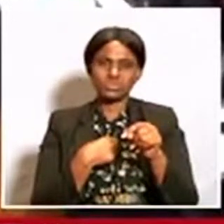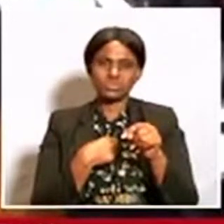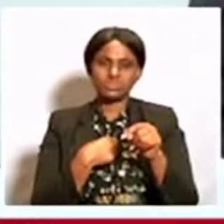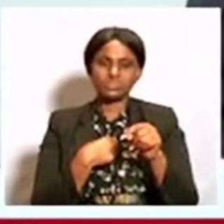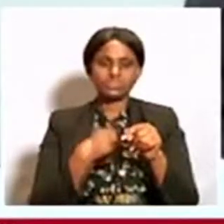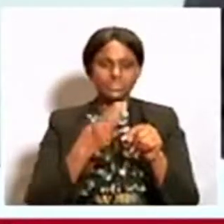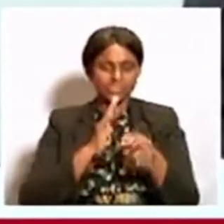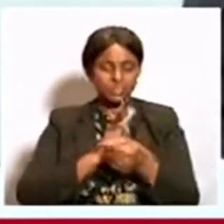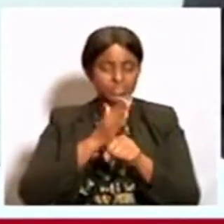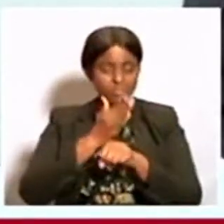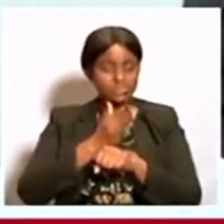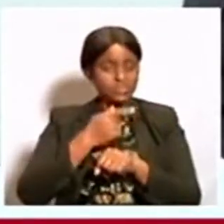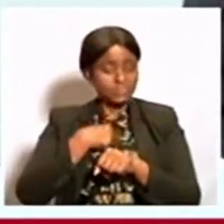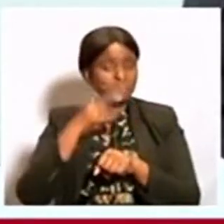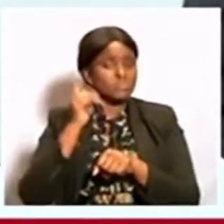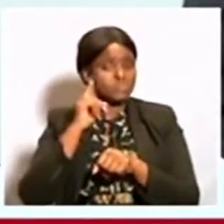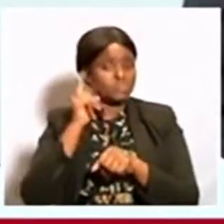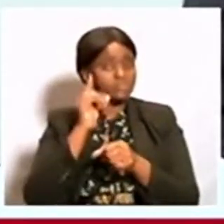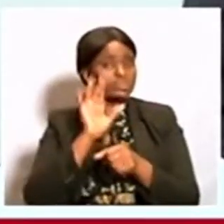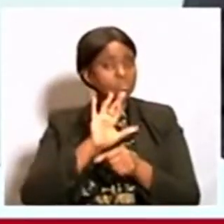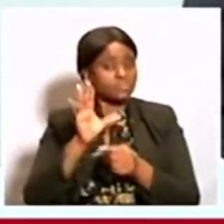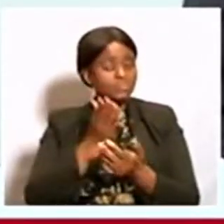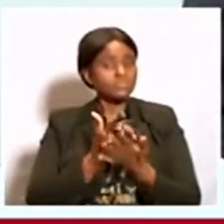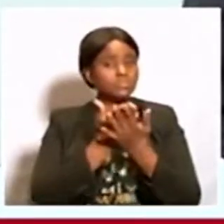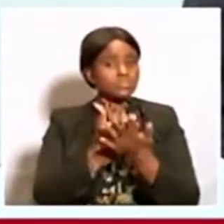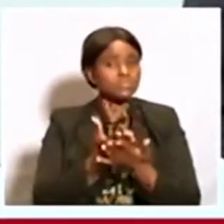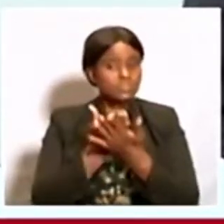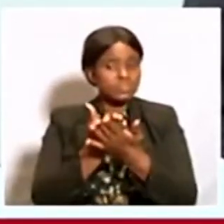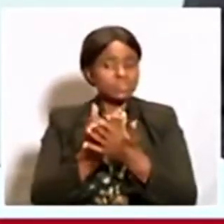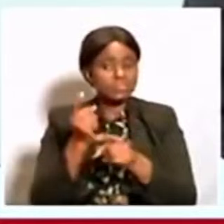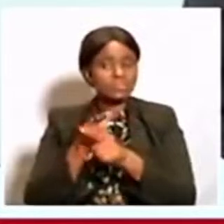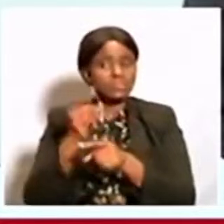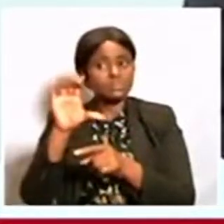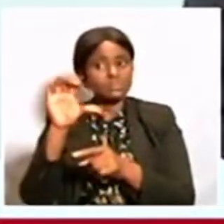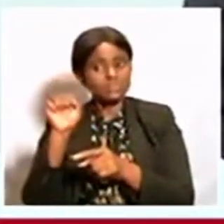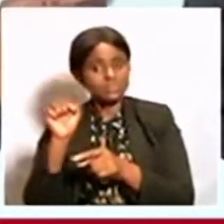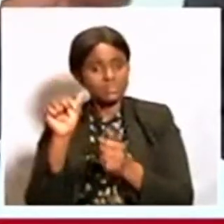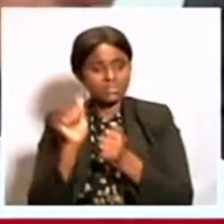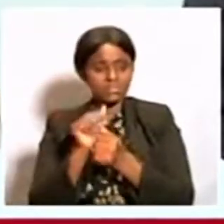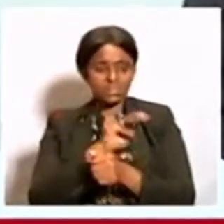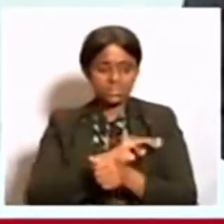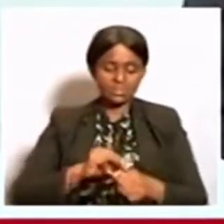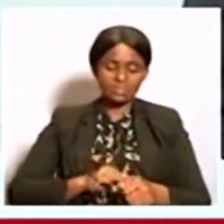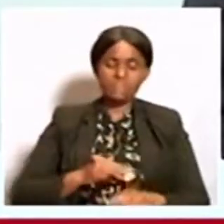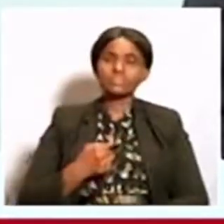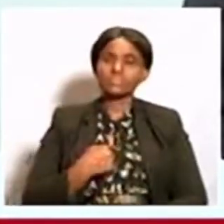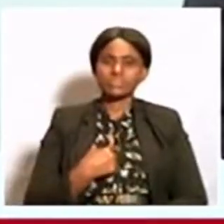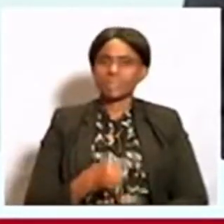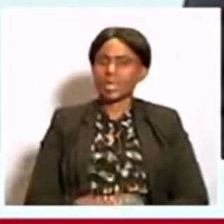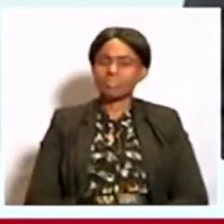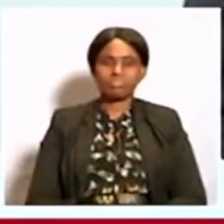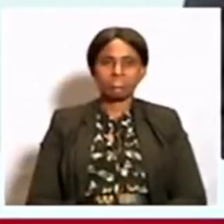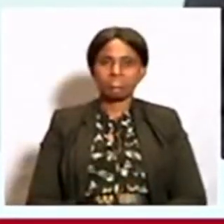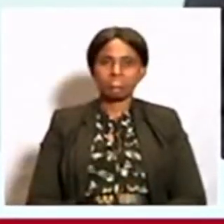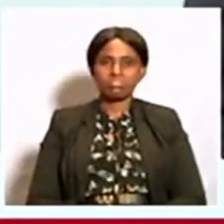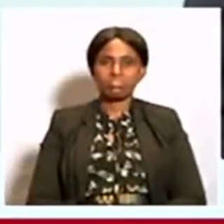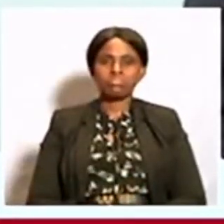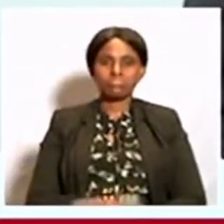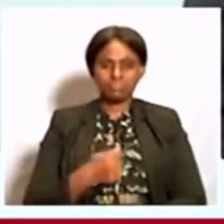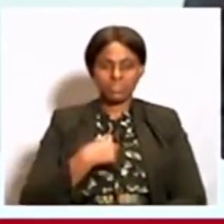after listening to the submissions that are coming from the council and the members, of course, I summoned the